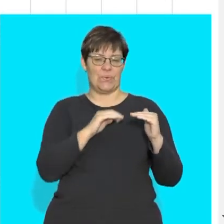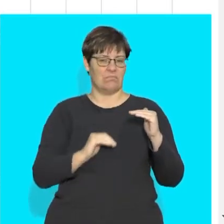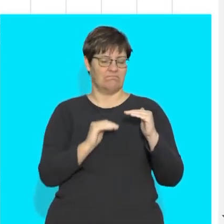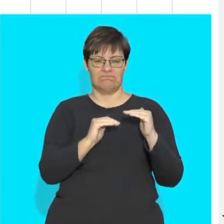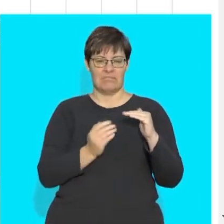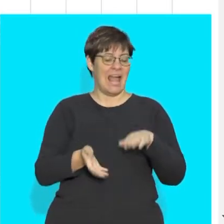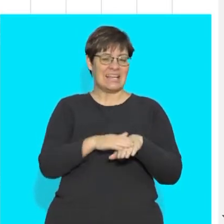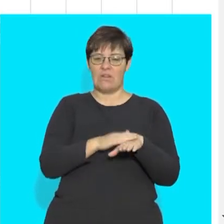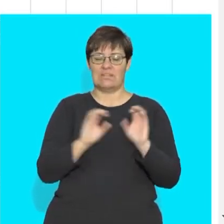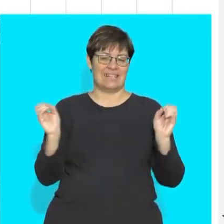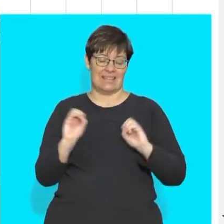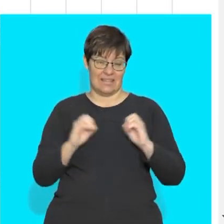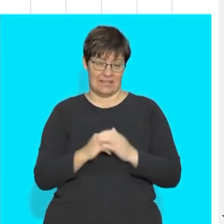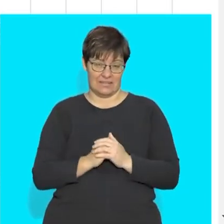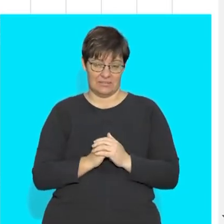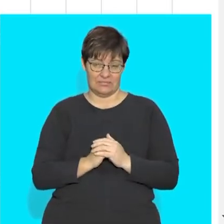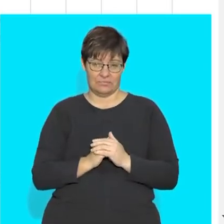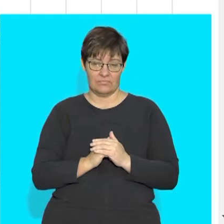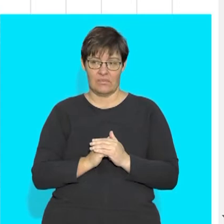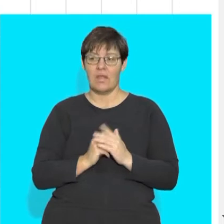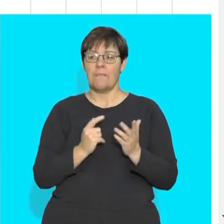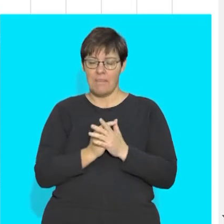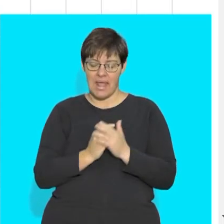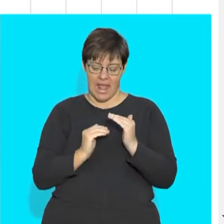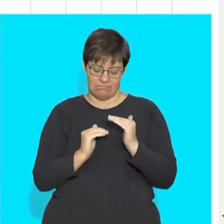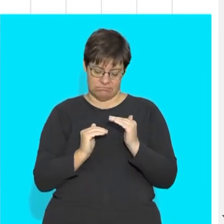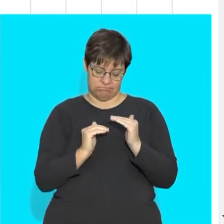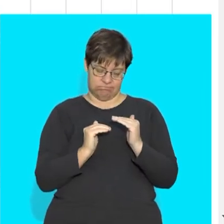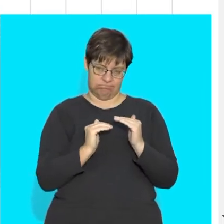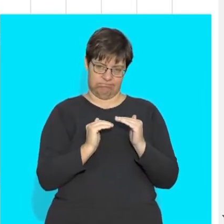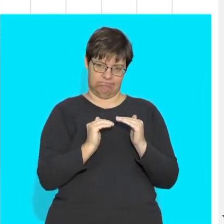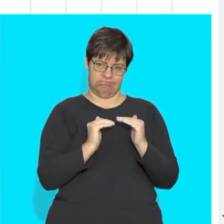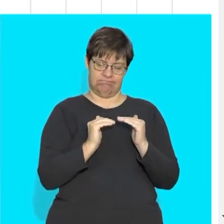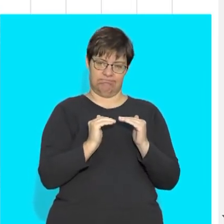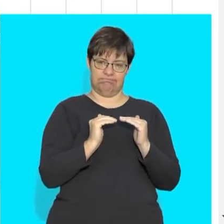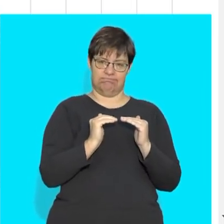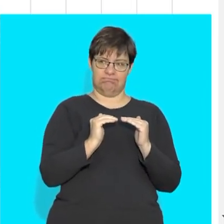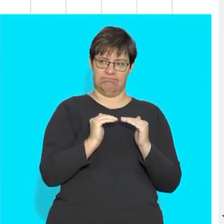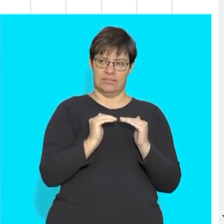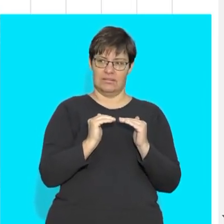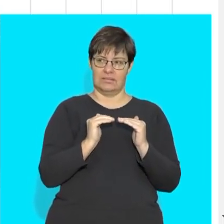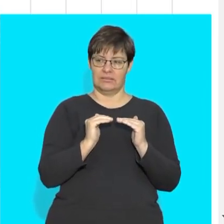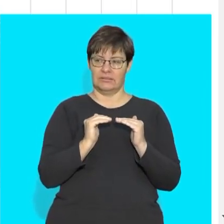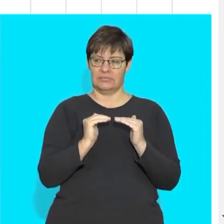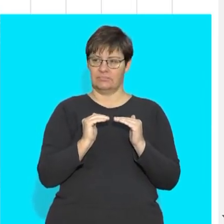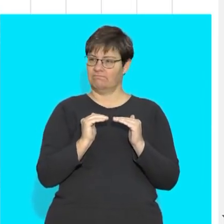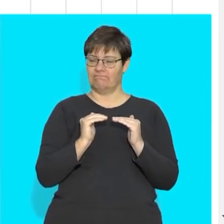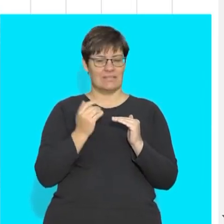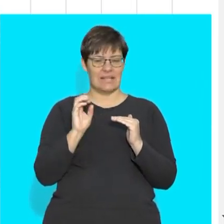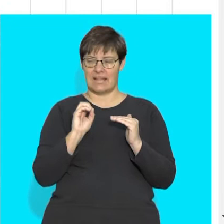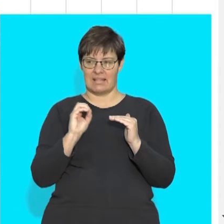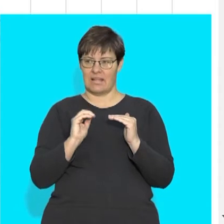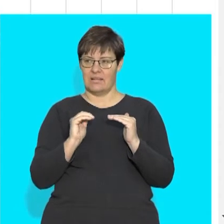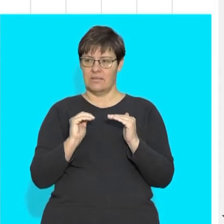means no current on my reading. As I increase, I'm just going to increase it a little bit.